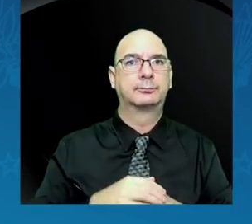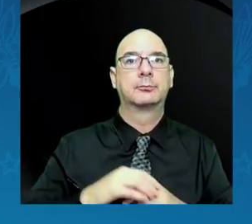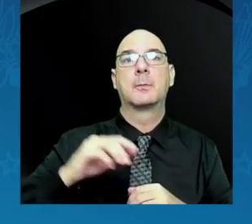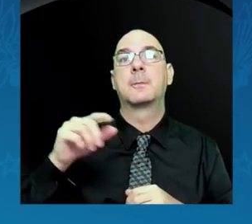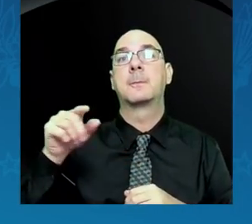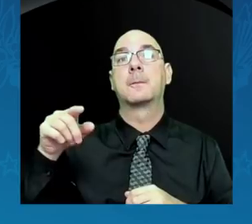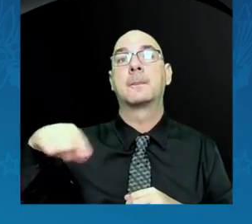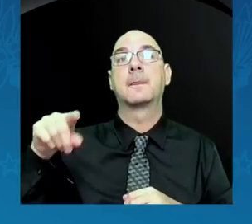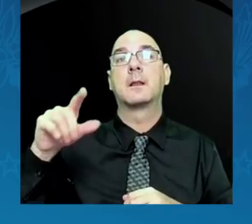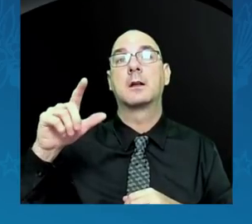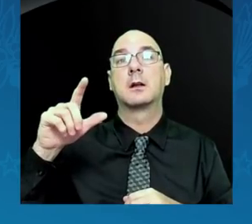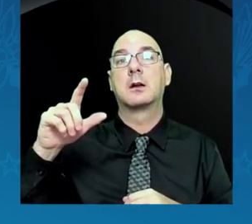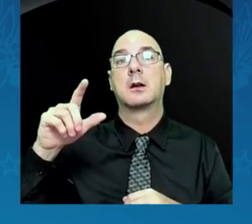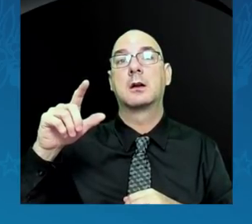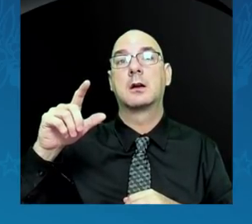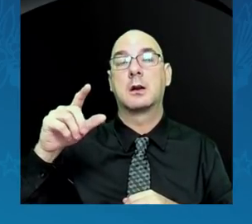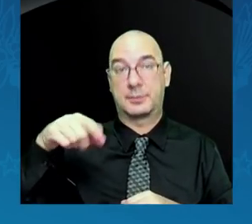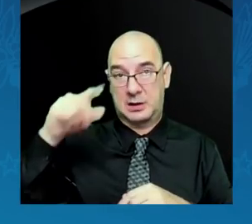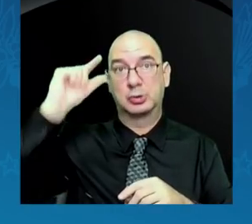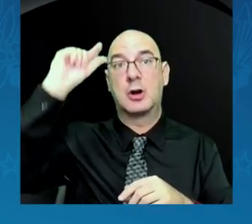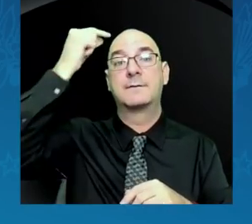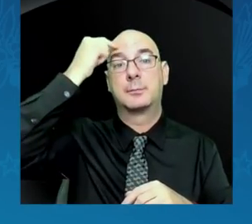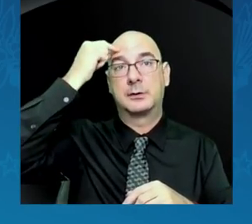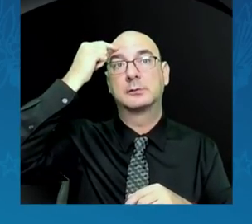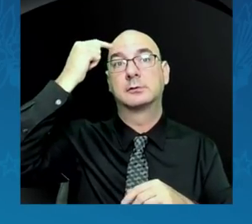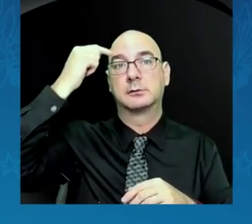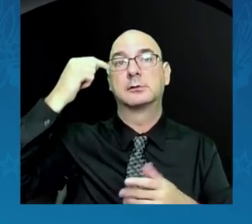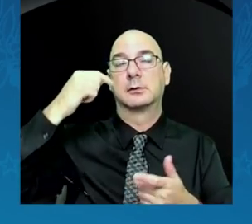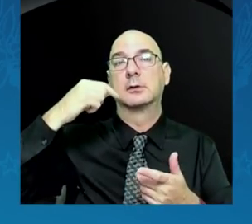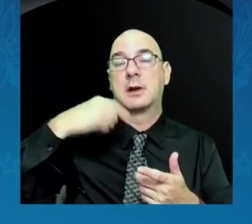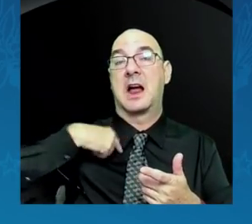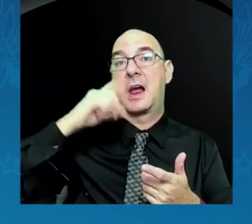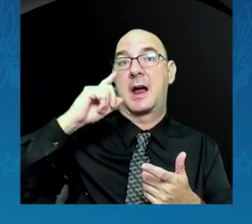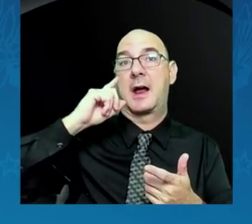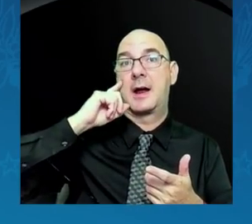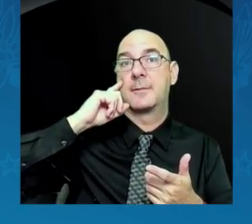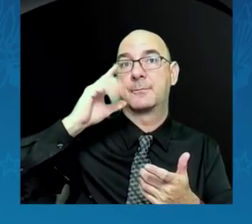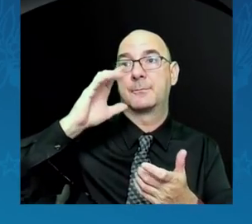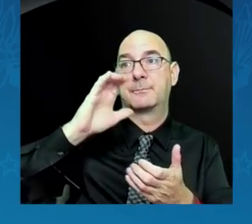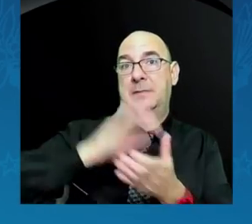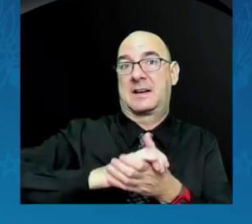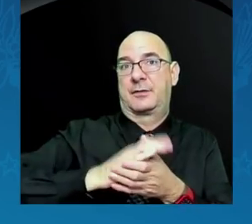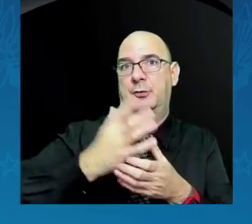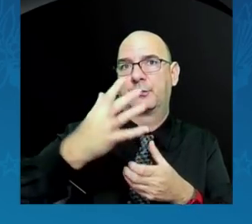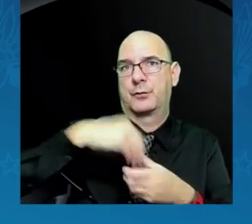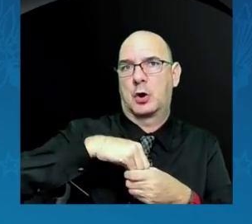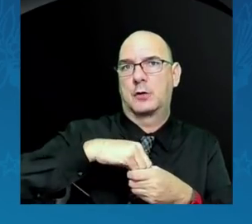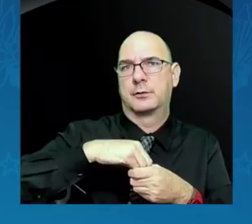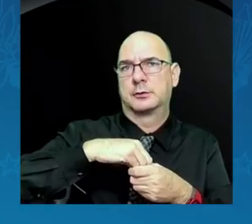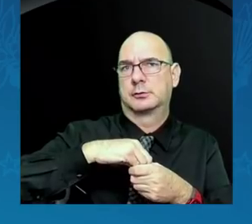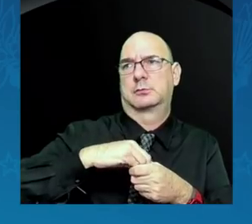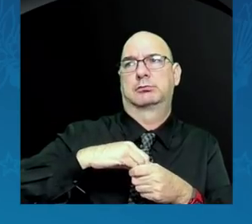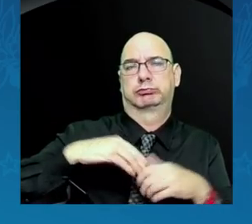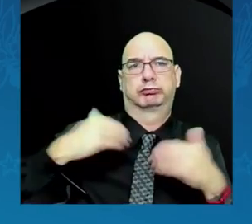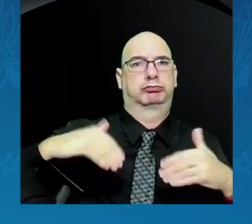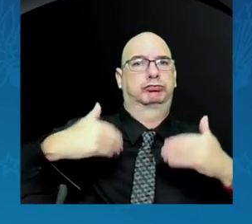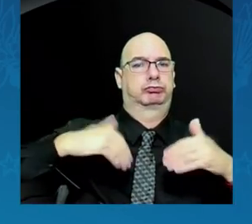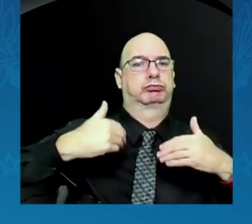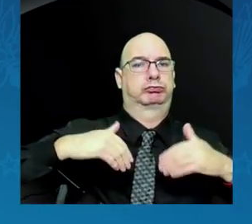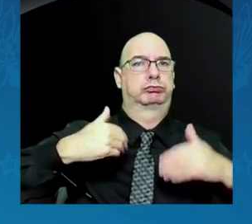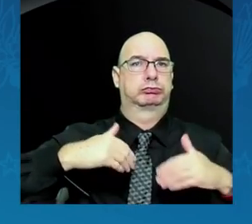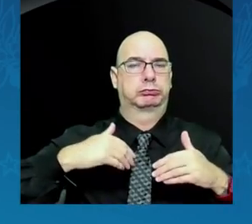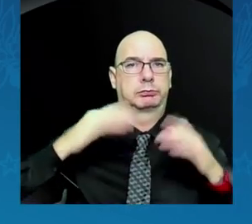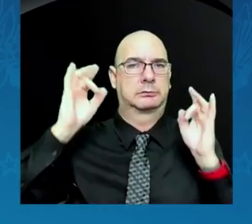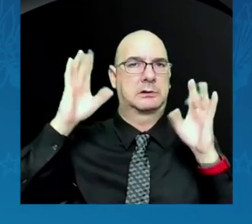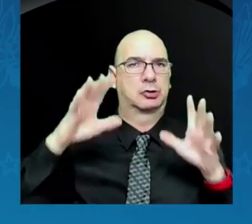believe, is engaged in very troubling activity. It is something